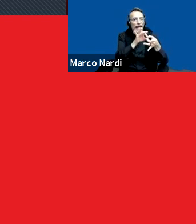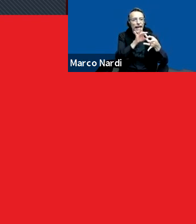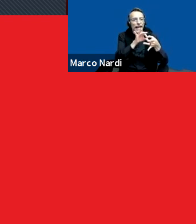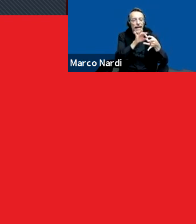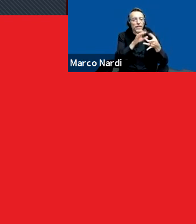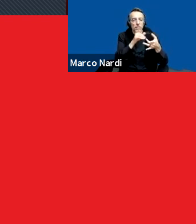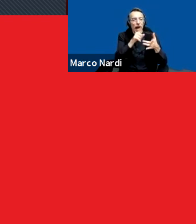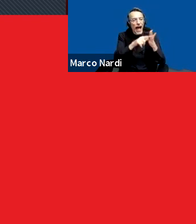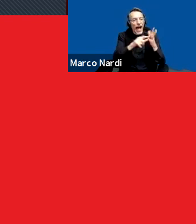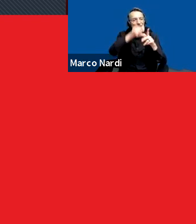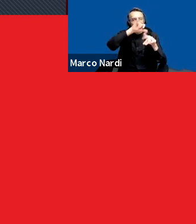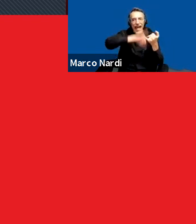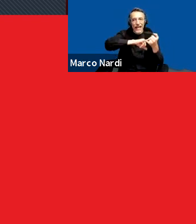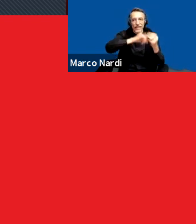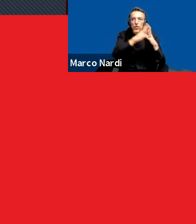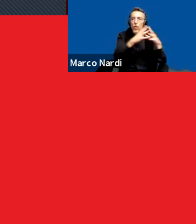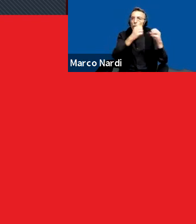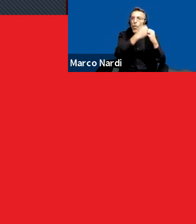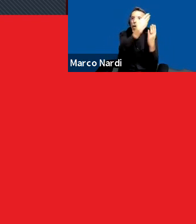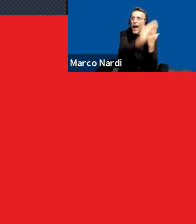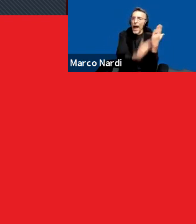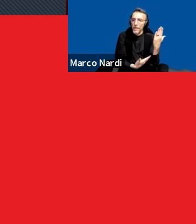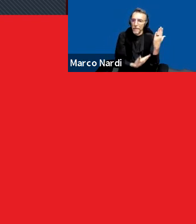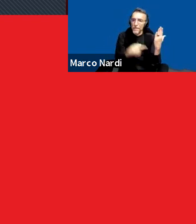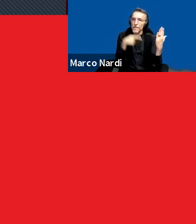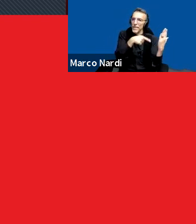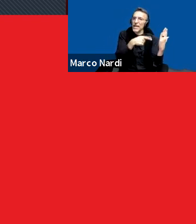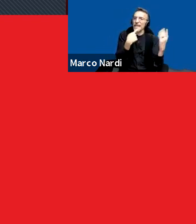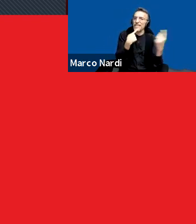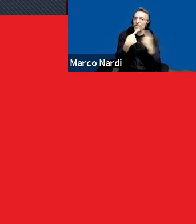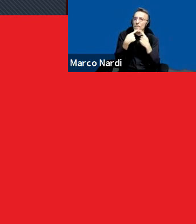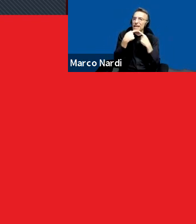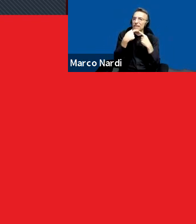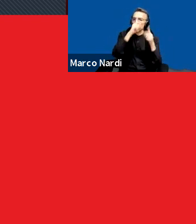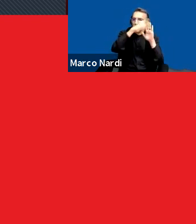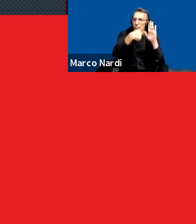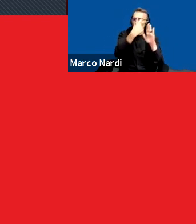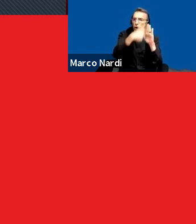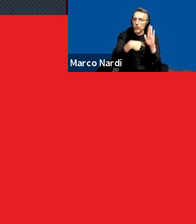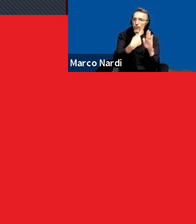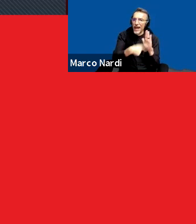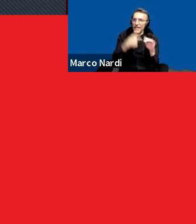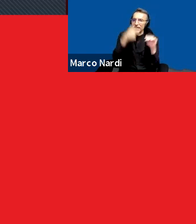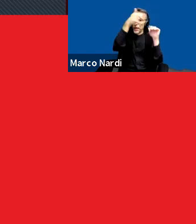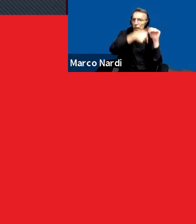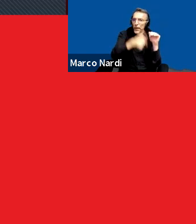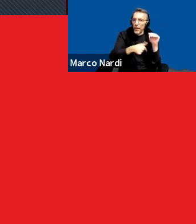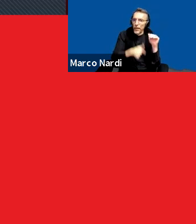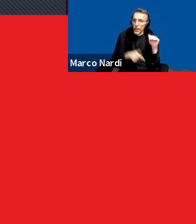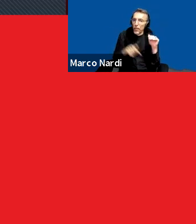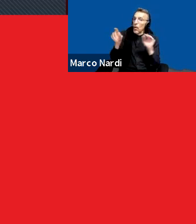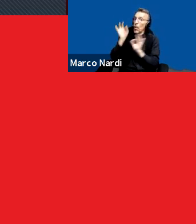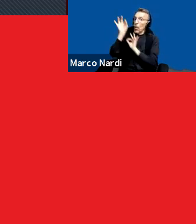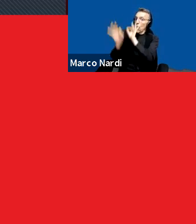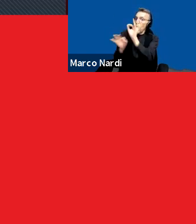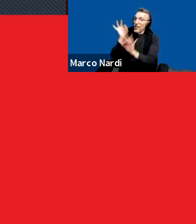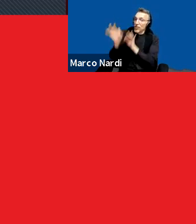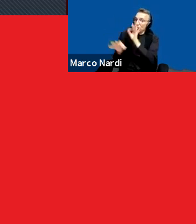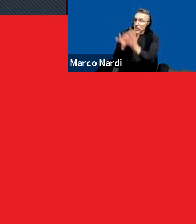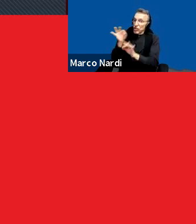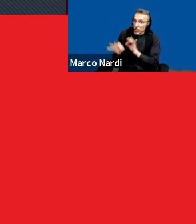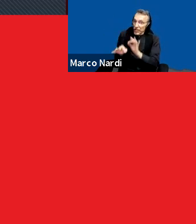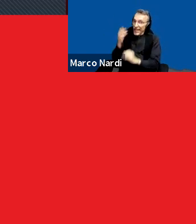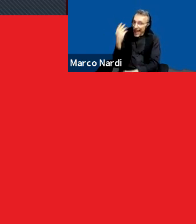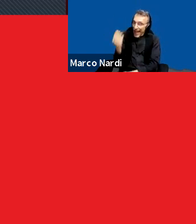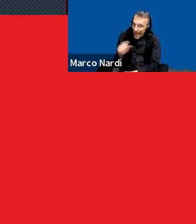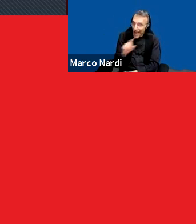IDS website carries further information about all of these projects, and I'm very happy to address more in questions. So thanks very much